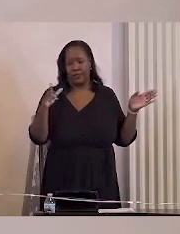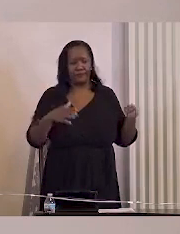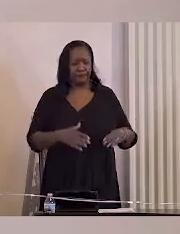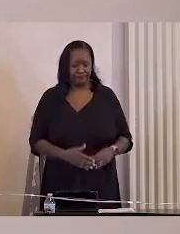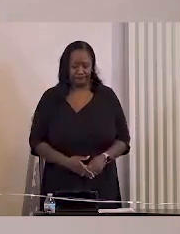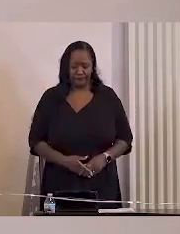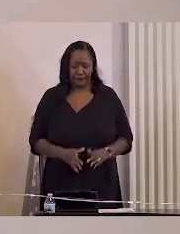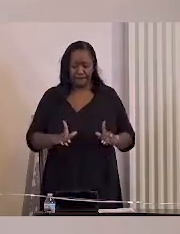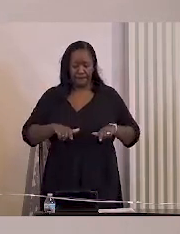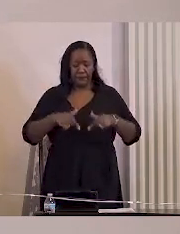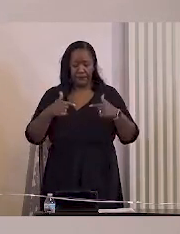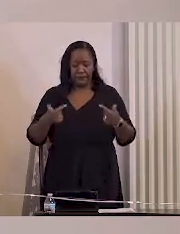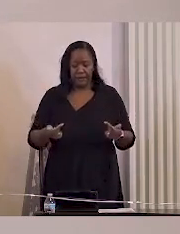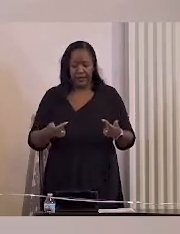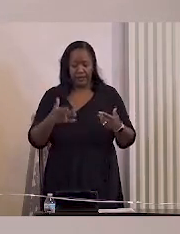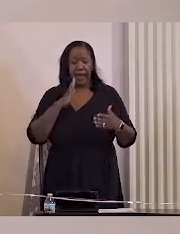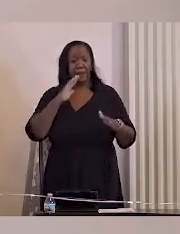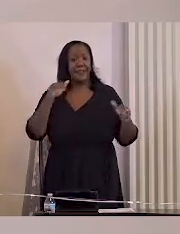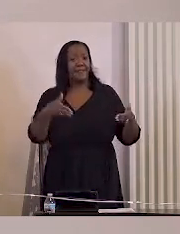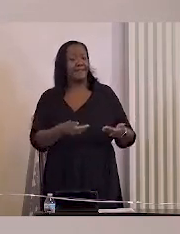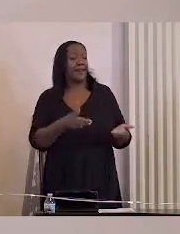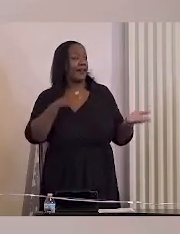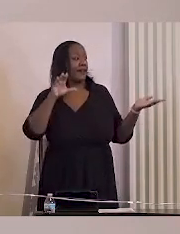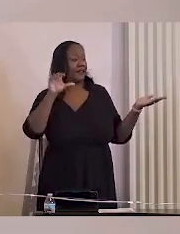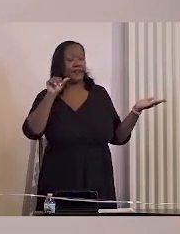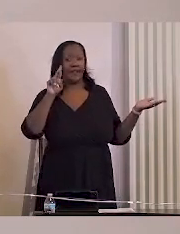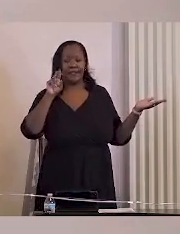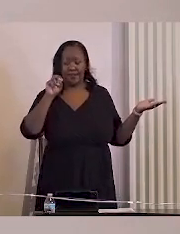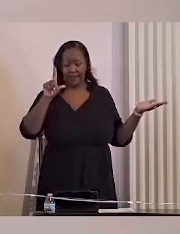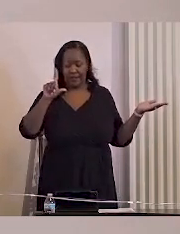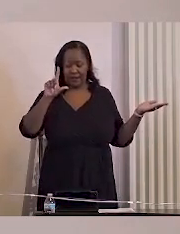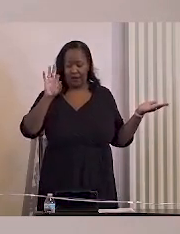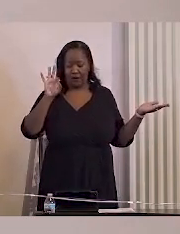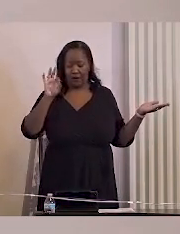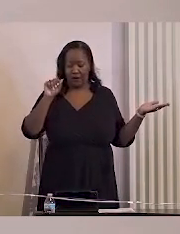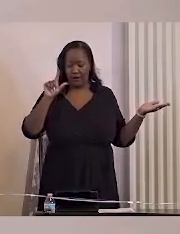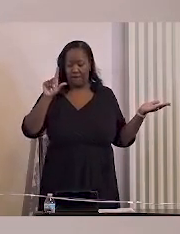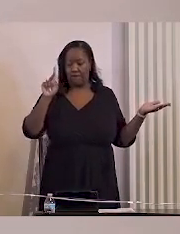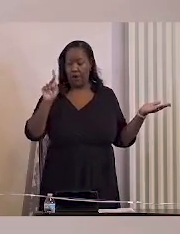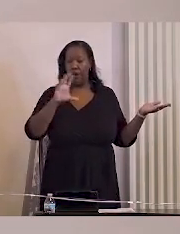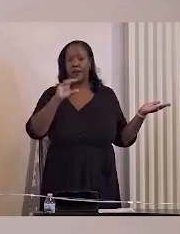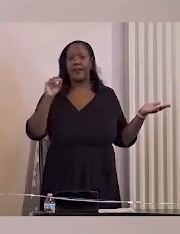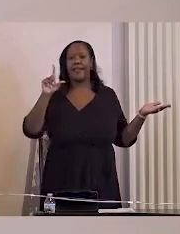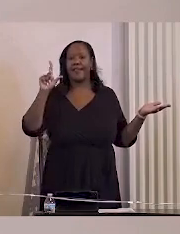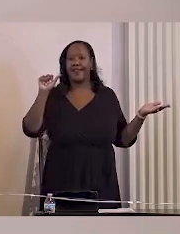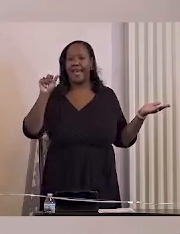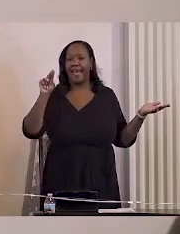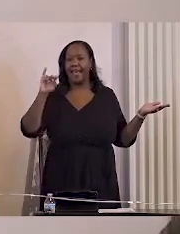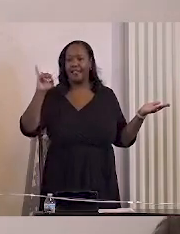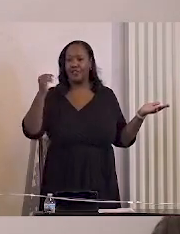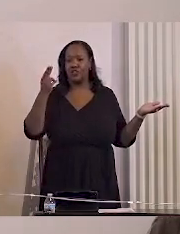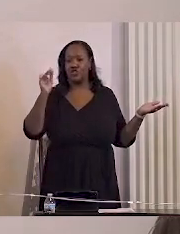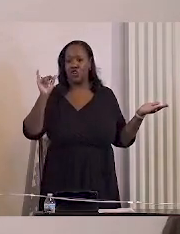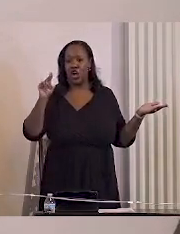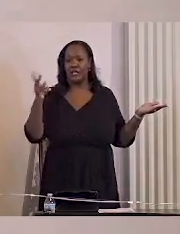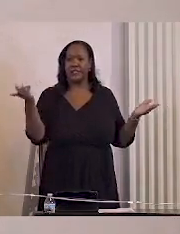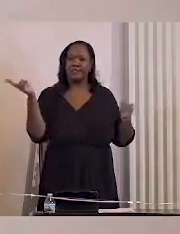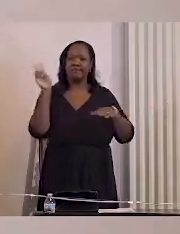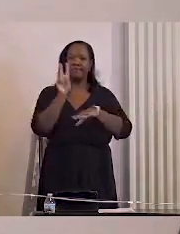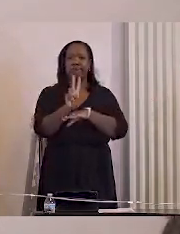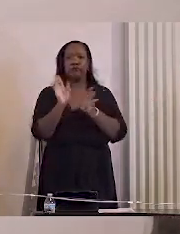and Alan Johnson to speak about their view on our capital campaign, Hope Rises.